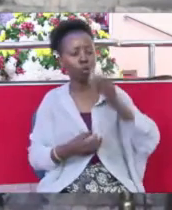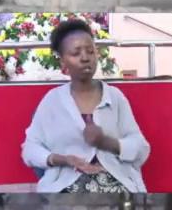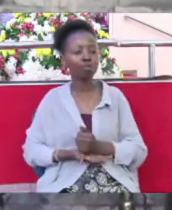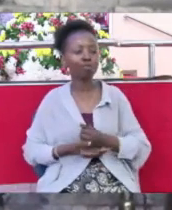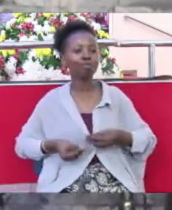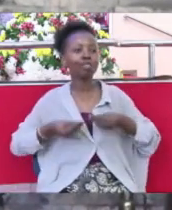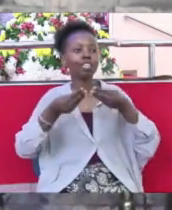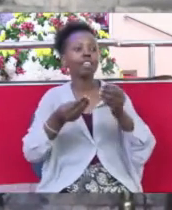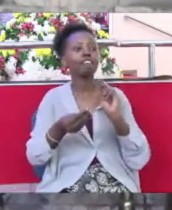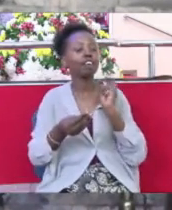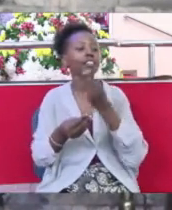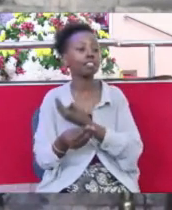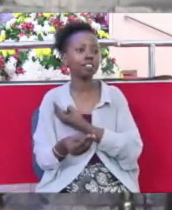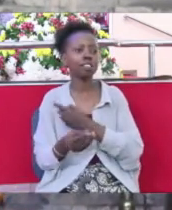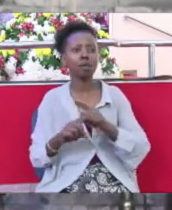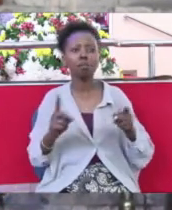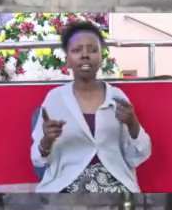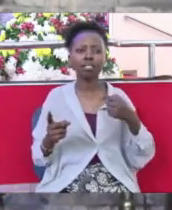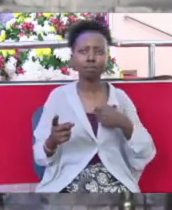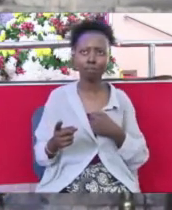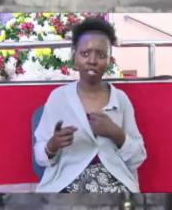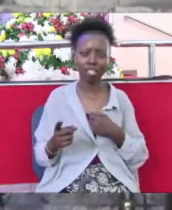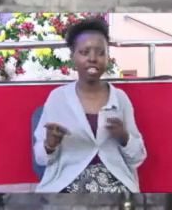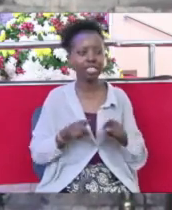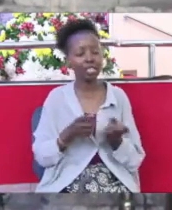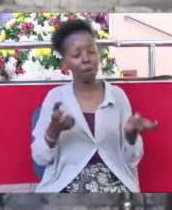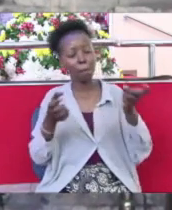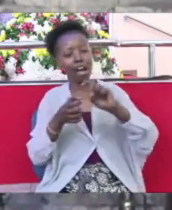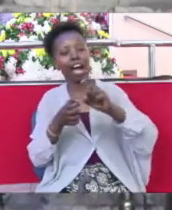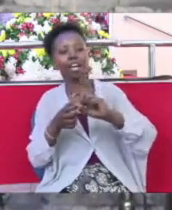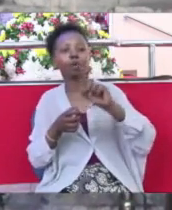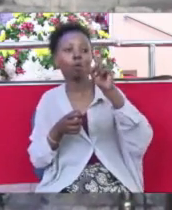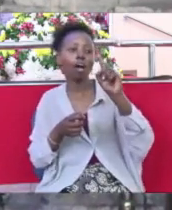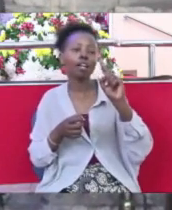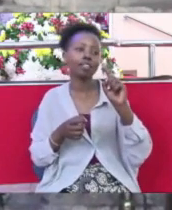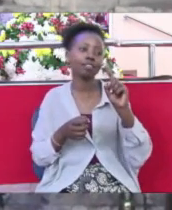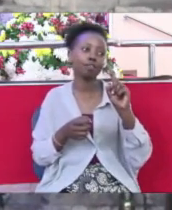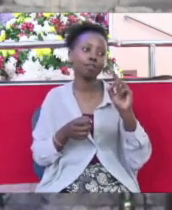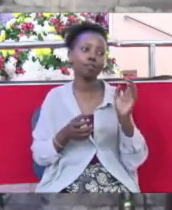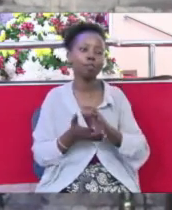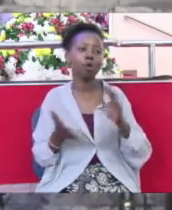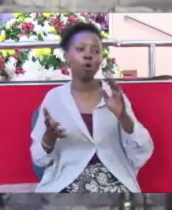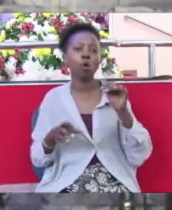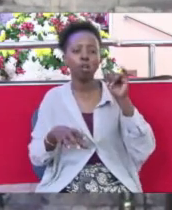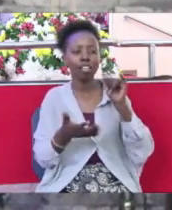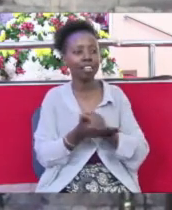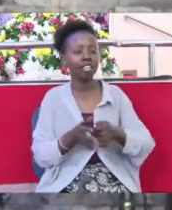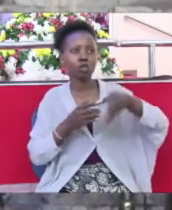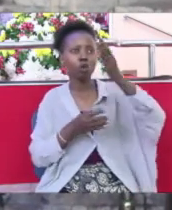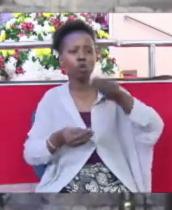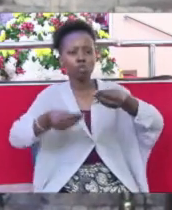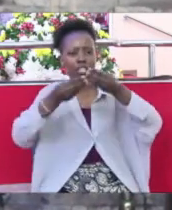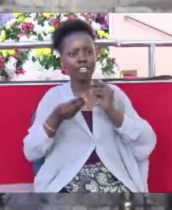anaenda kutupeania. But myself, I also included another one. Na mimi mwenyewe nikaongezea moja. That God was to bless us with his peace. Ya kwamba Mungu atatubariki